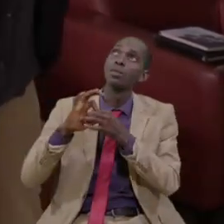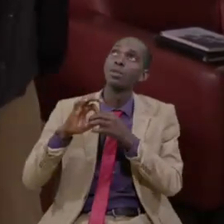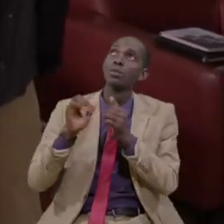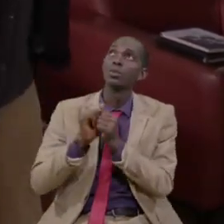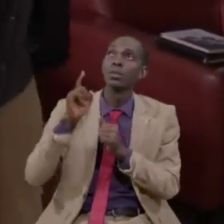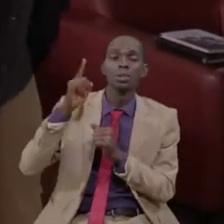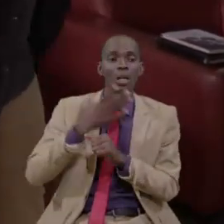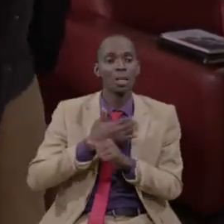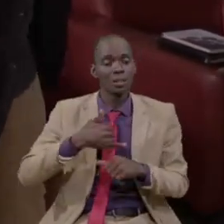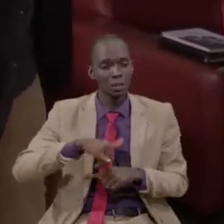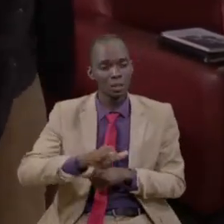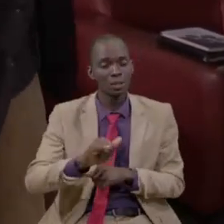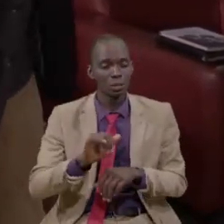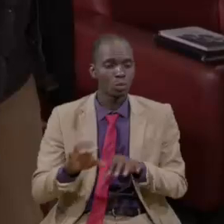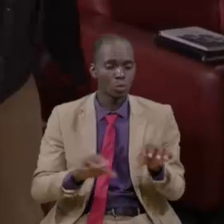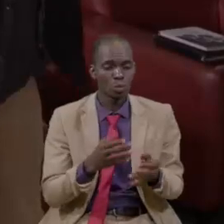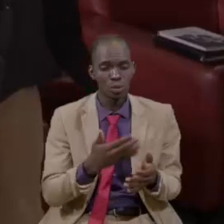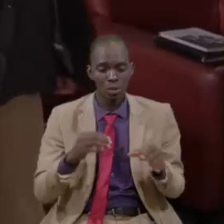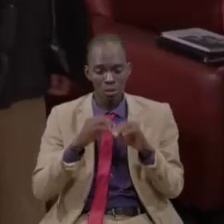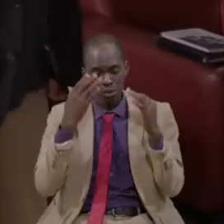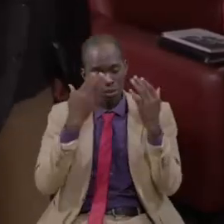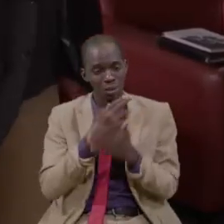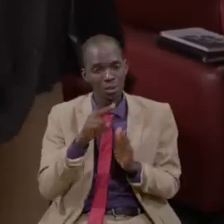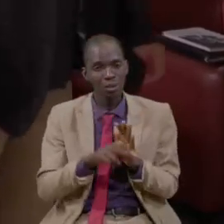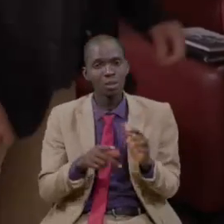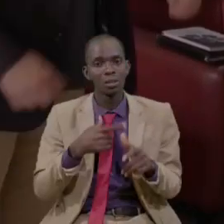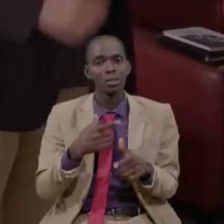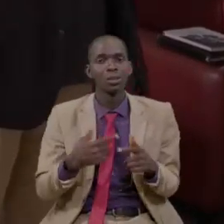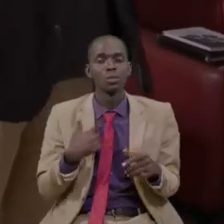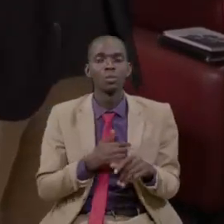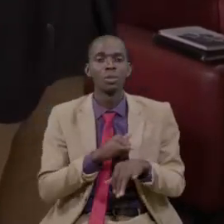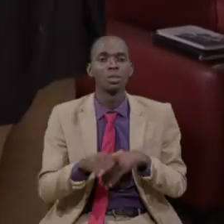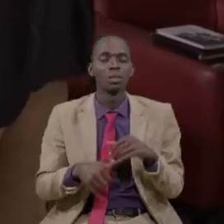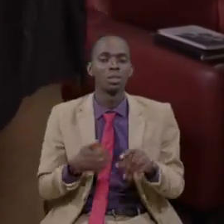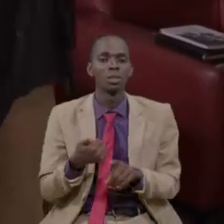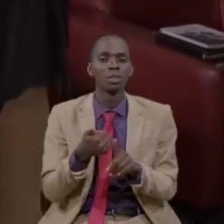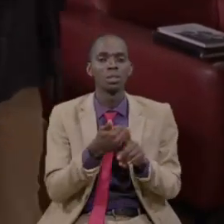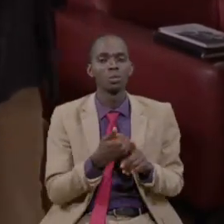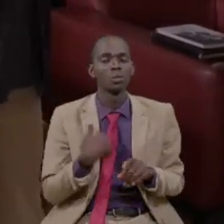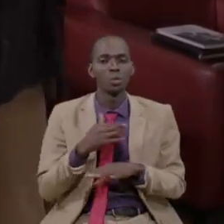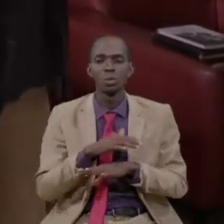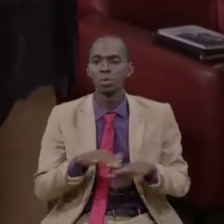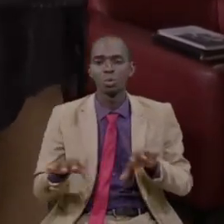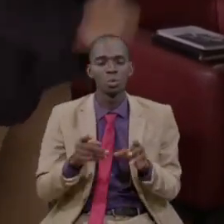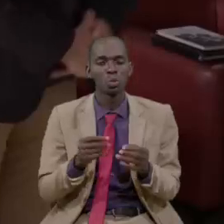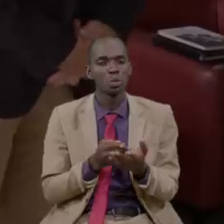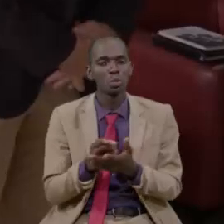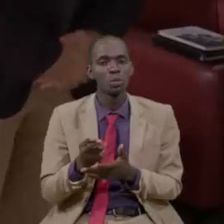deceive ourselves and we do not the truth. Occupy